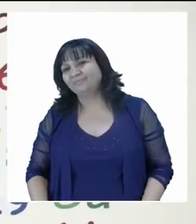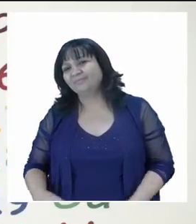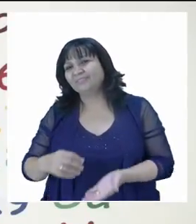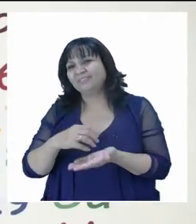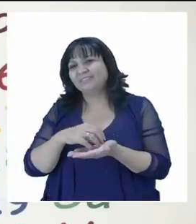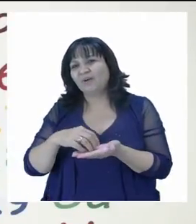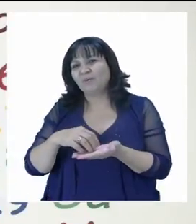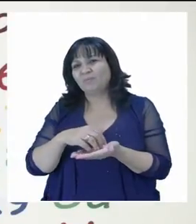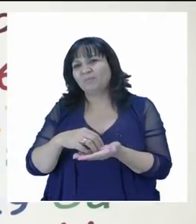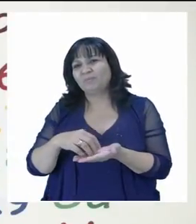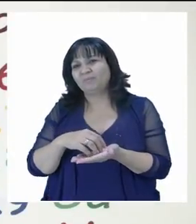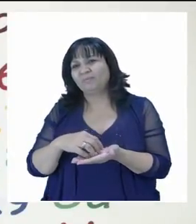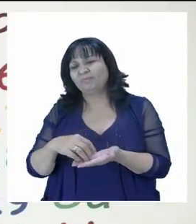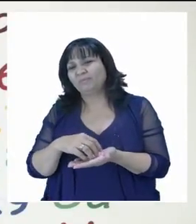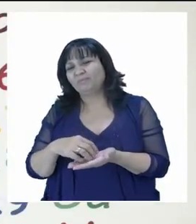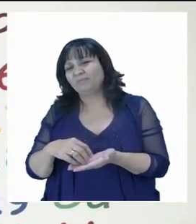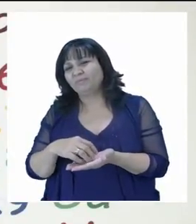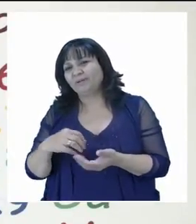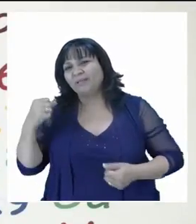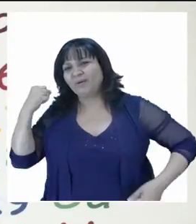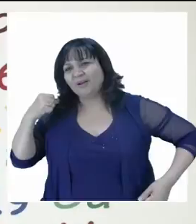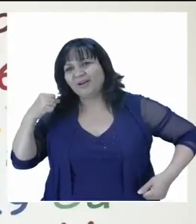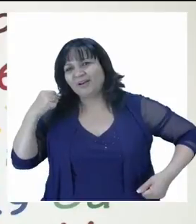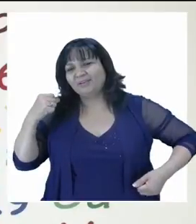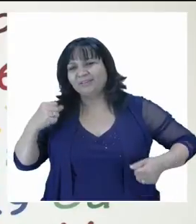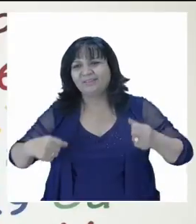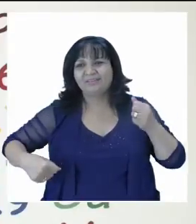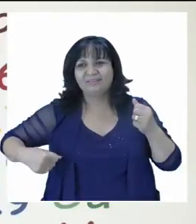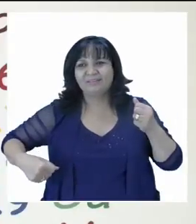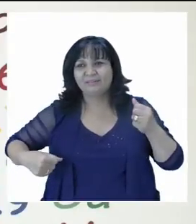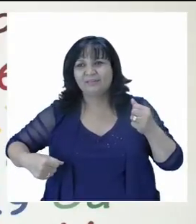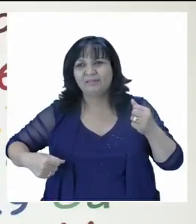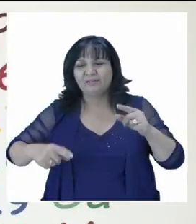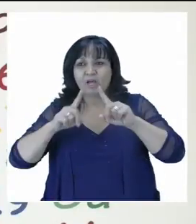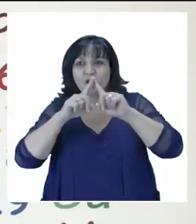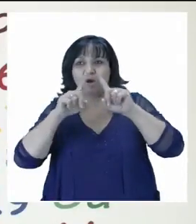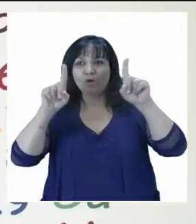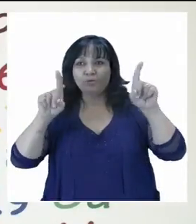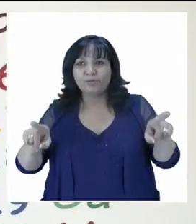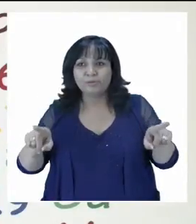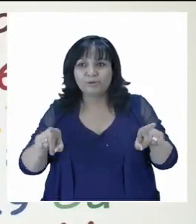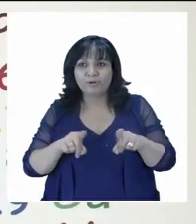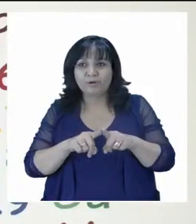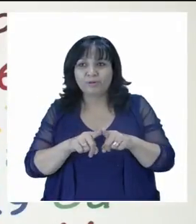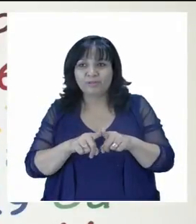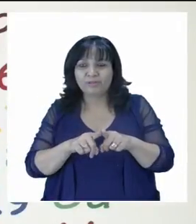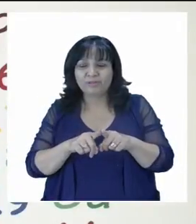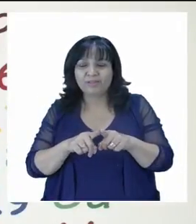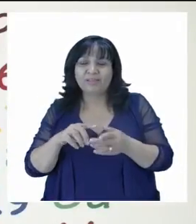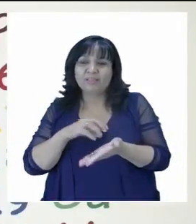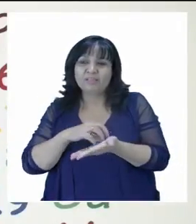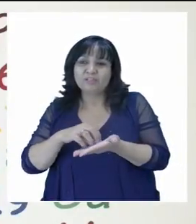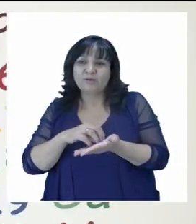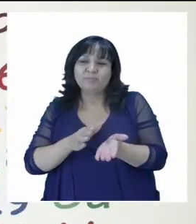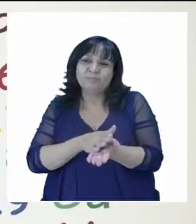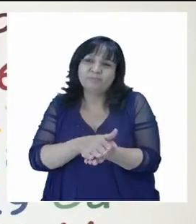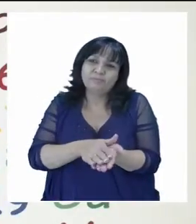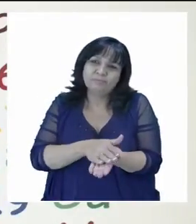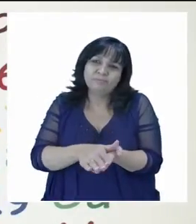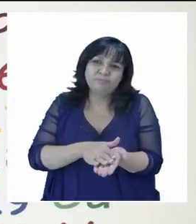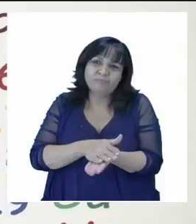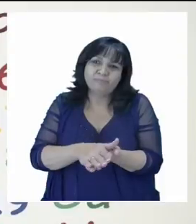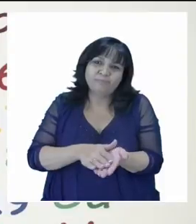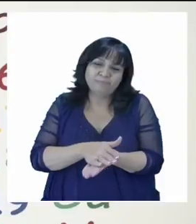soap and our cloth. And we're going to rub soap on our cloth. Rub, rub, rub.